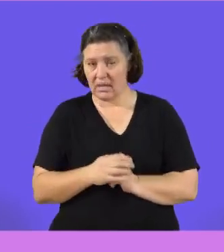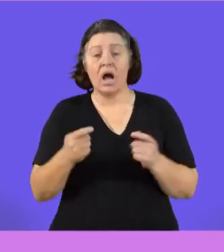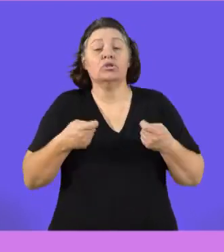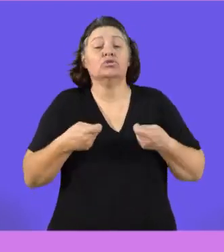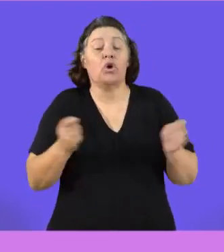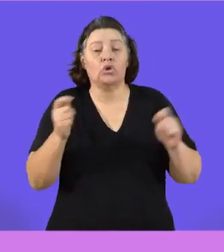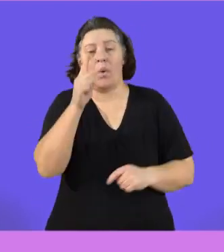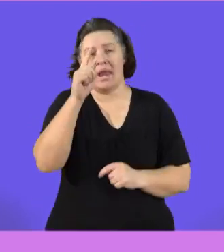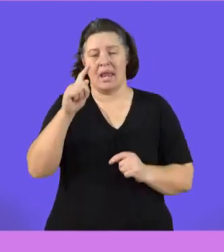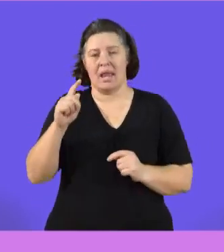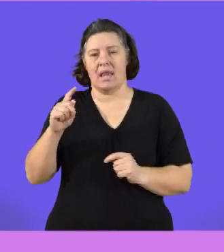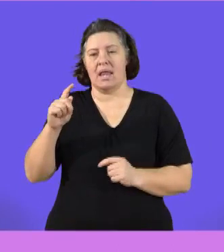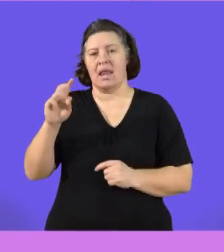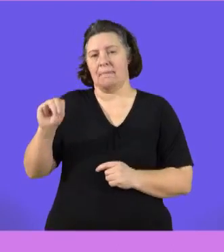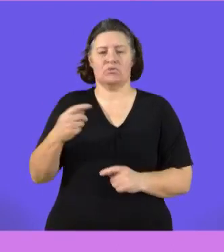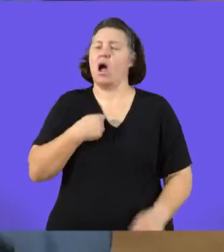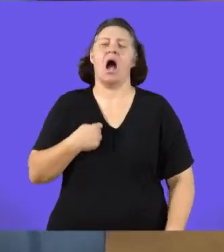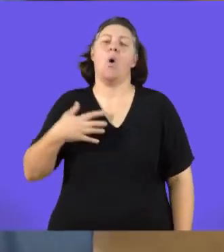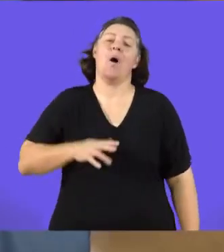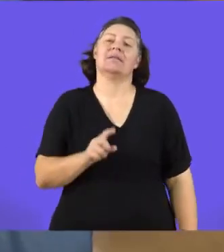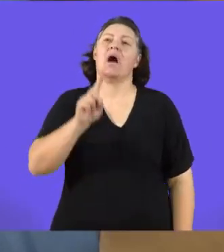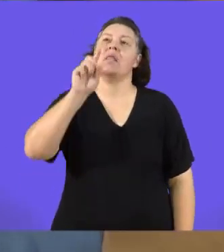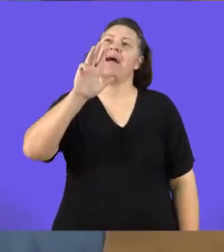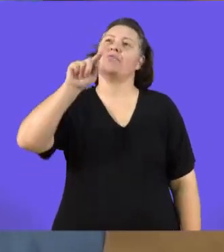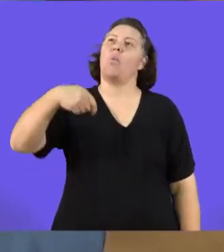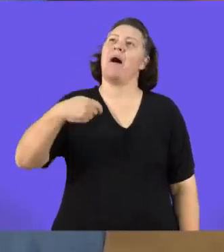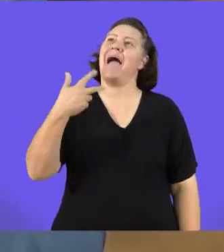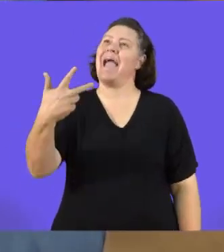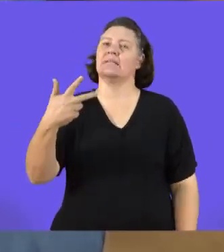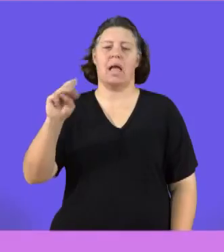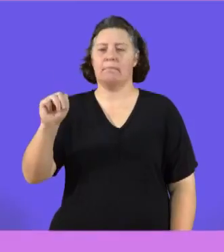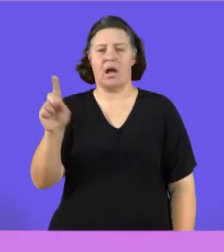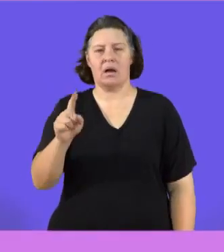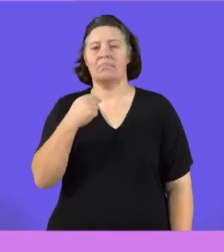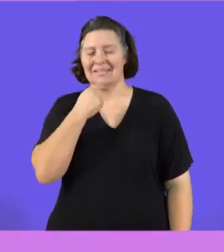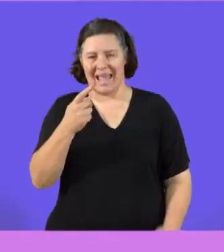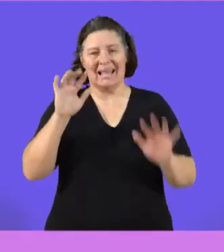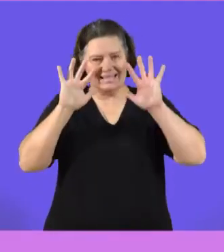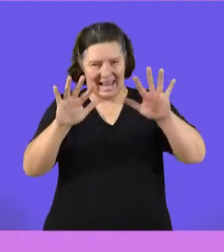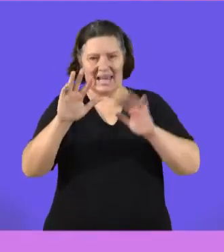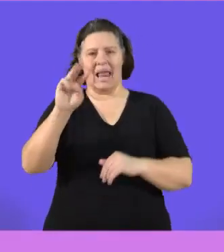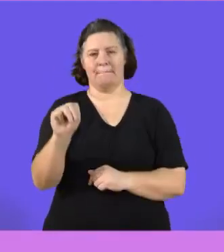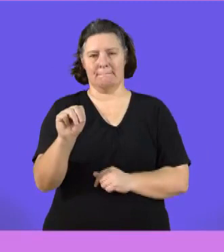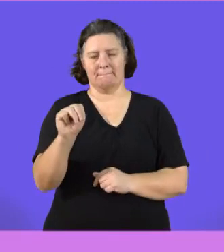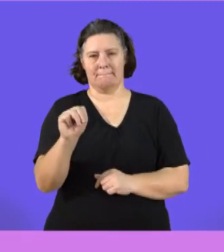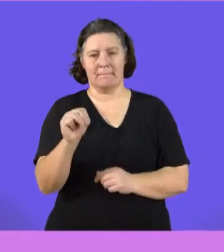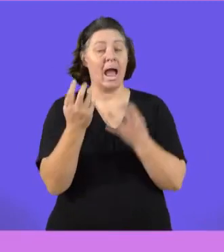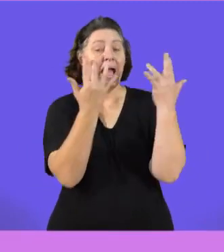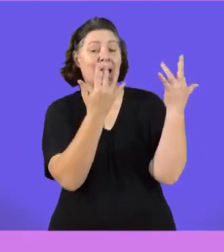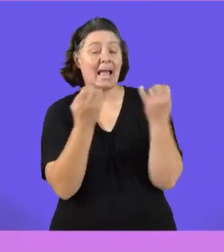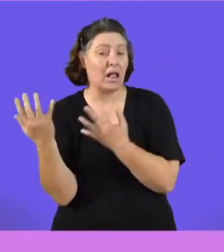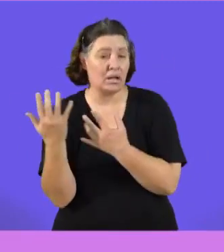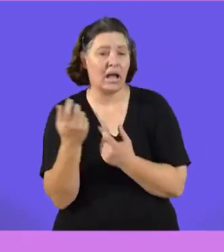sold in meters. So I can't go to the store and say I want 9.8 meters. Therefore, I have to round this off to 10 meters. Remember, what